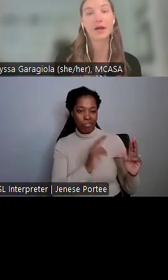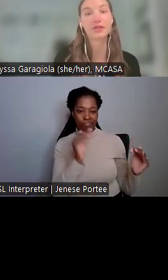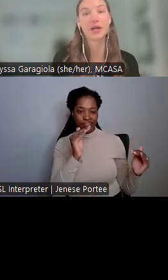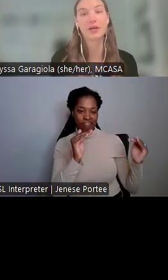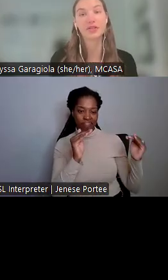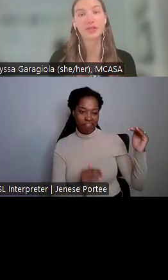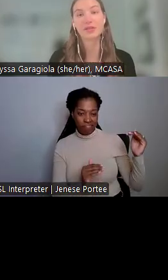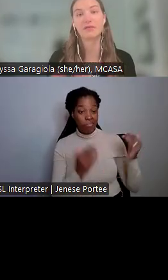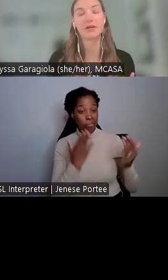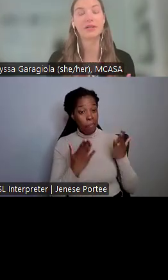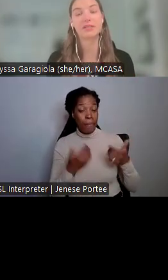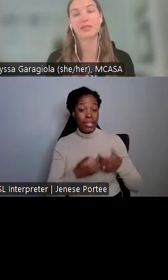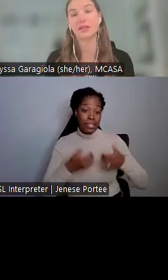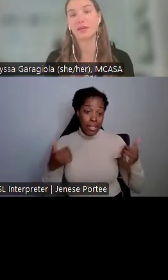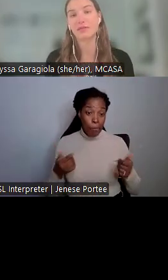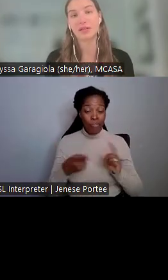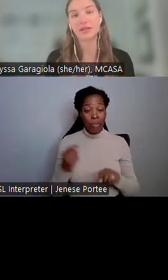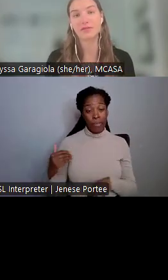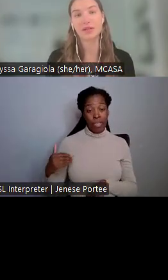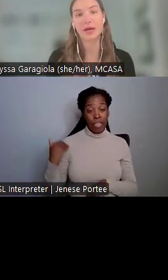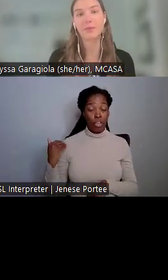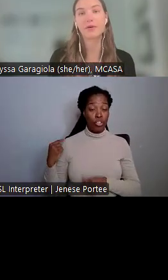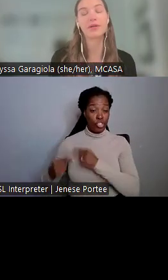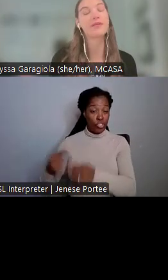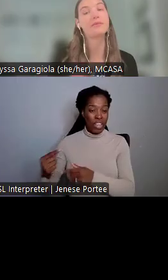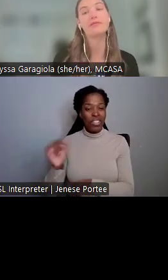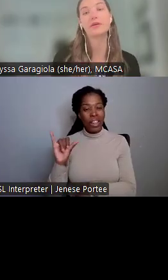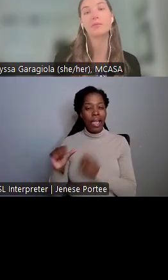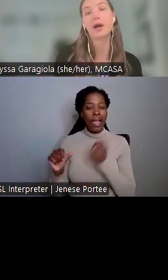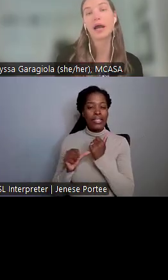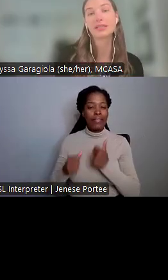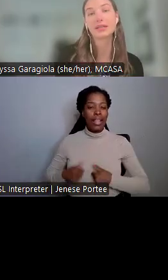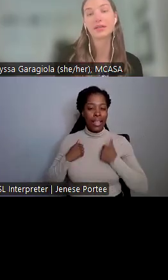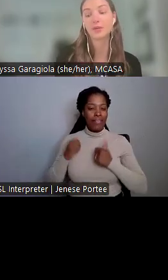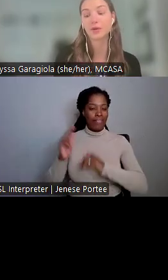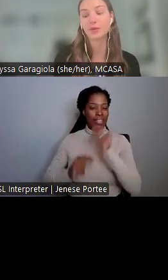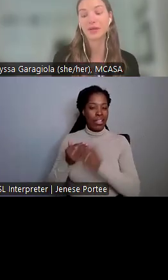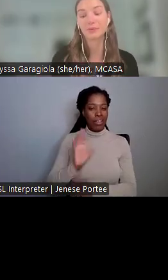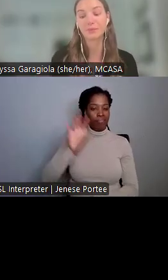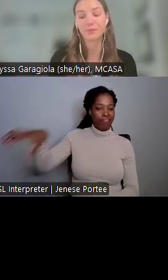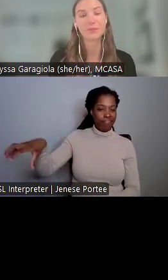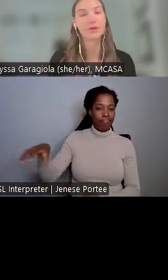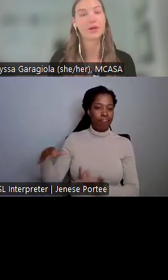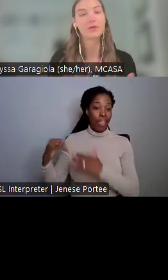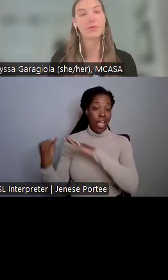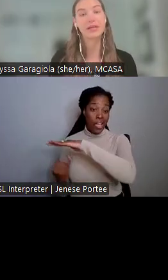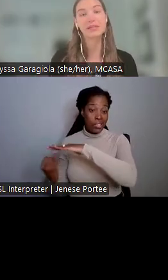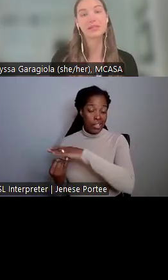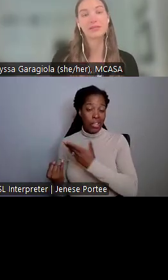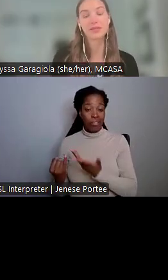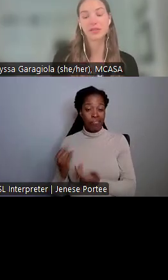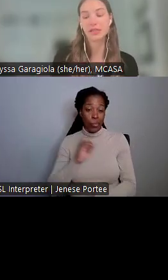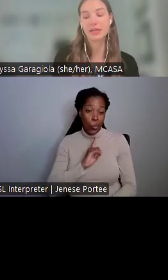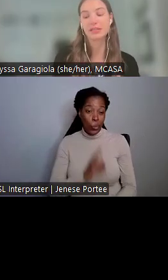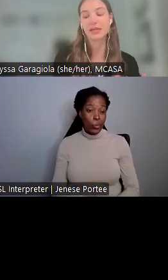from younger generations if they're in assisted living facilities, for example. They may feel more isolated or lonely.